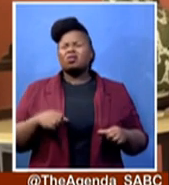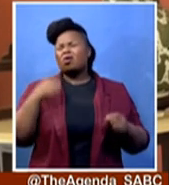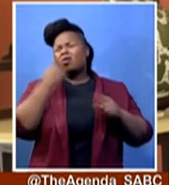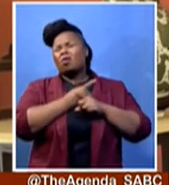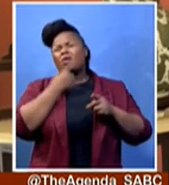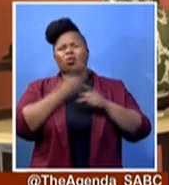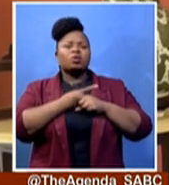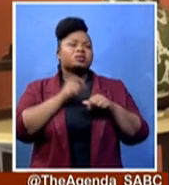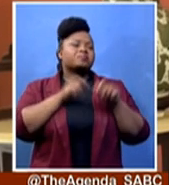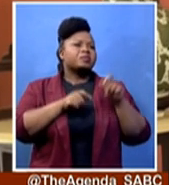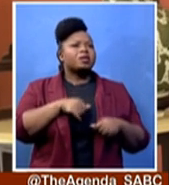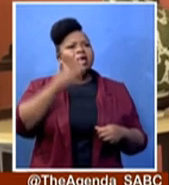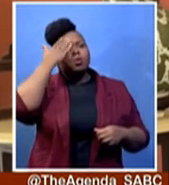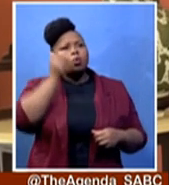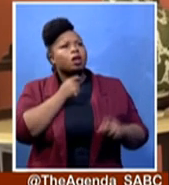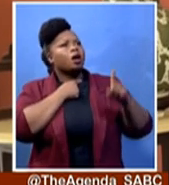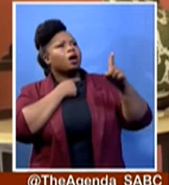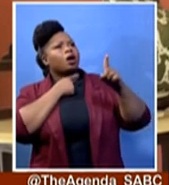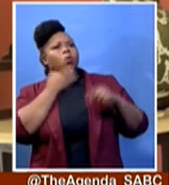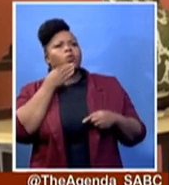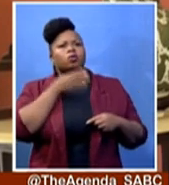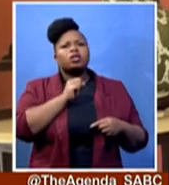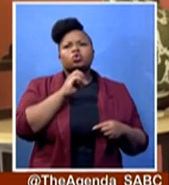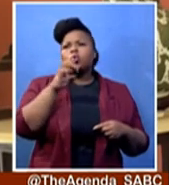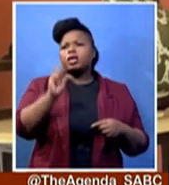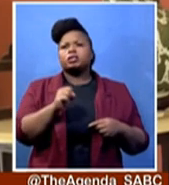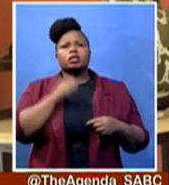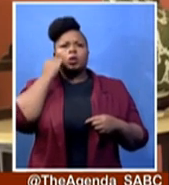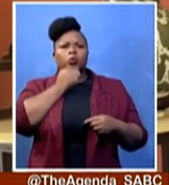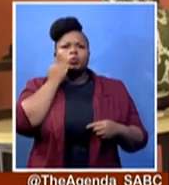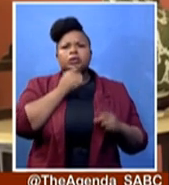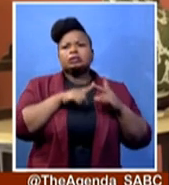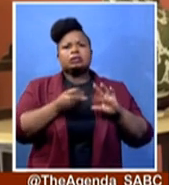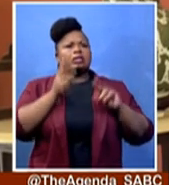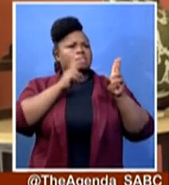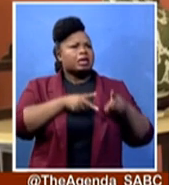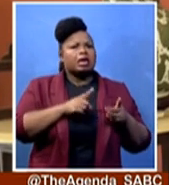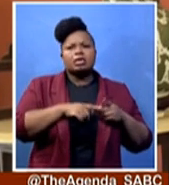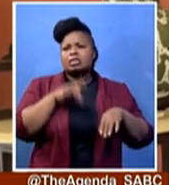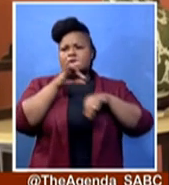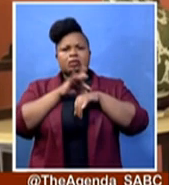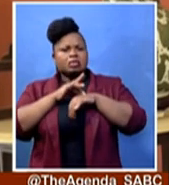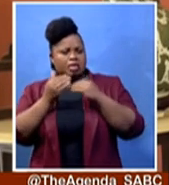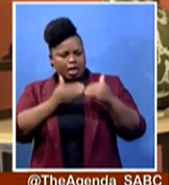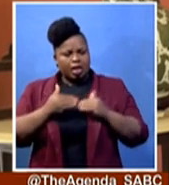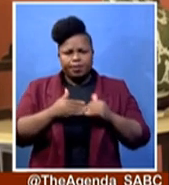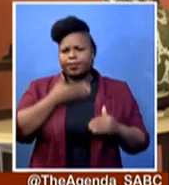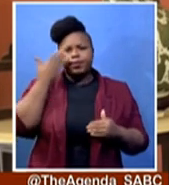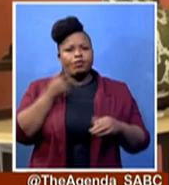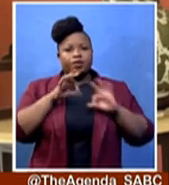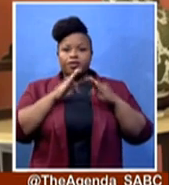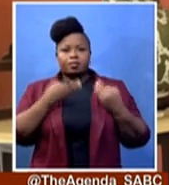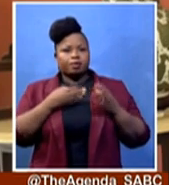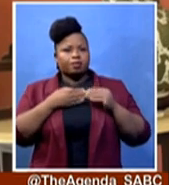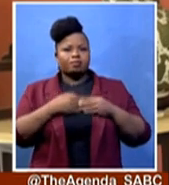out SOS messages, people who cannot get medical care for their family members and friends, no matter how privileged they are. So right